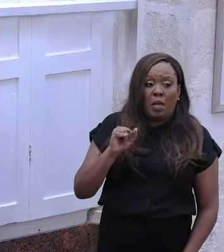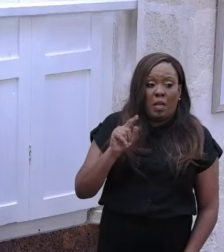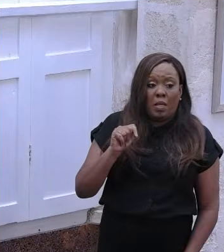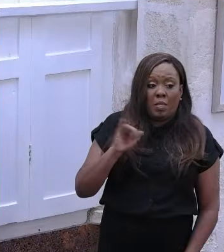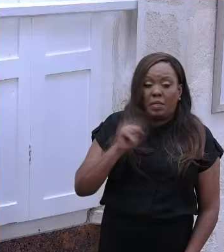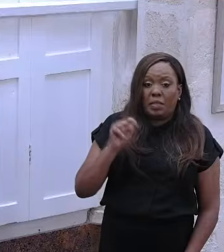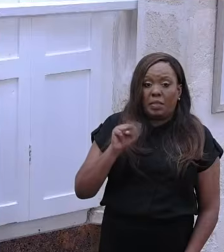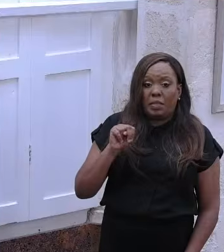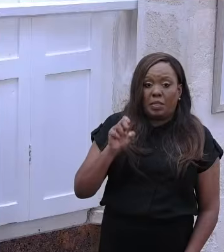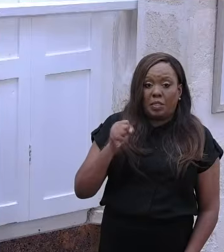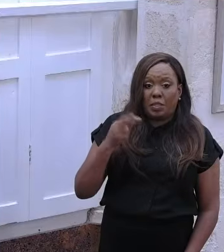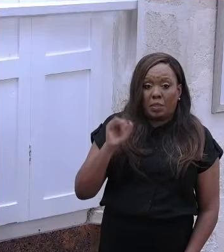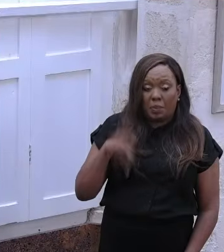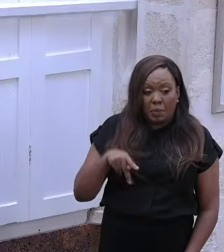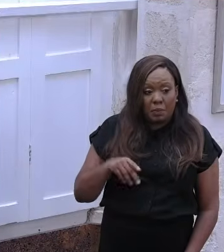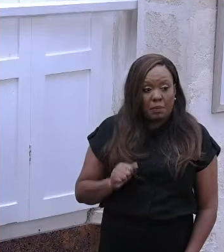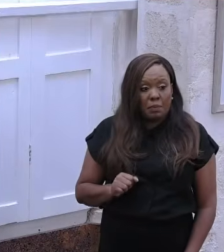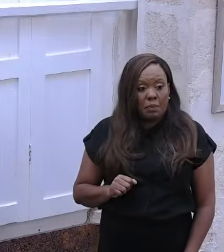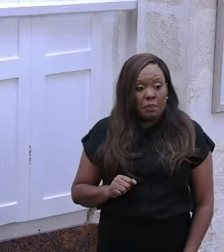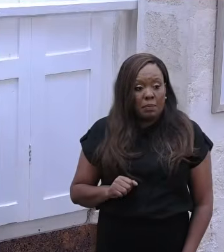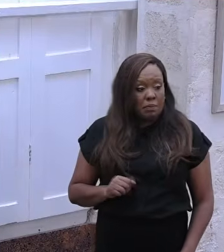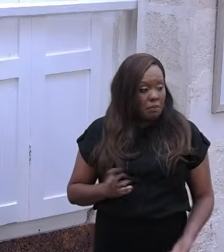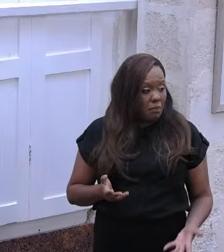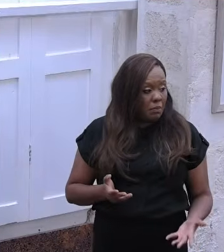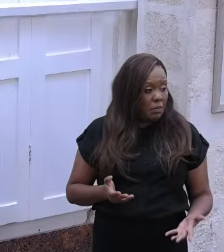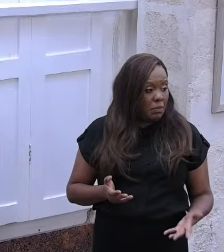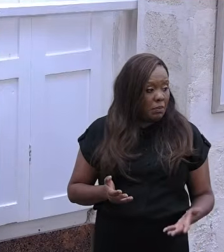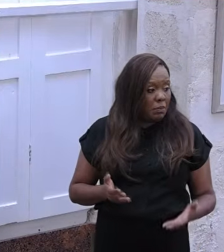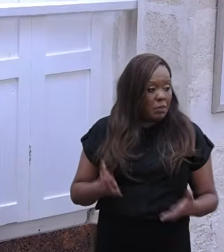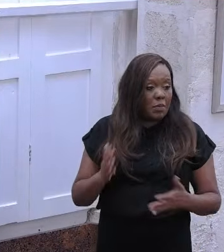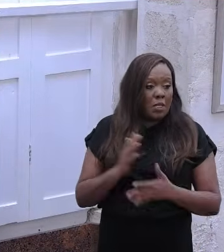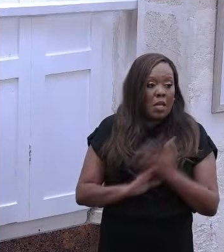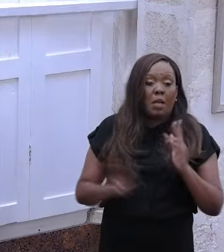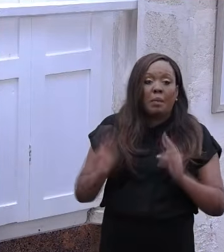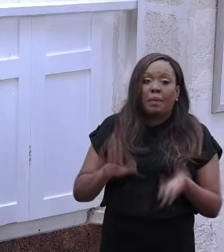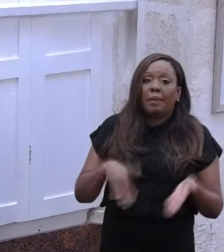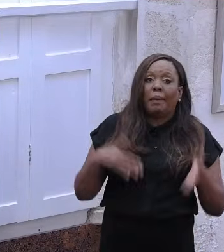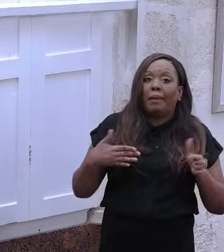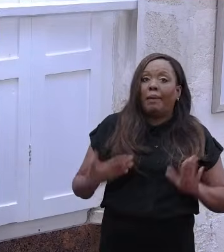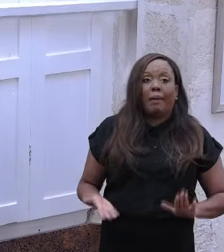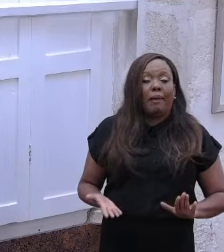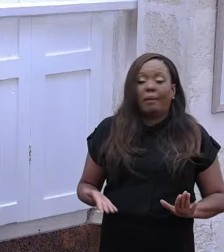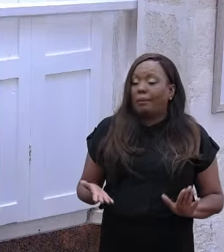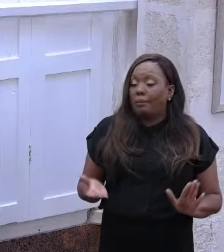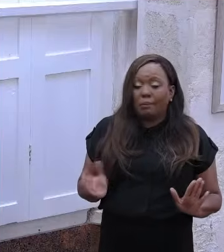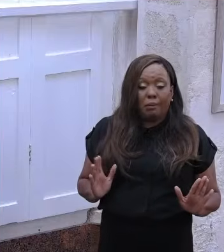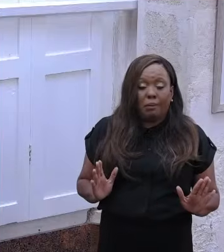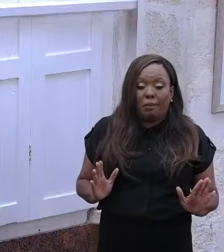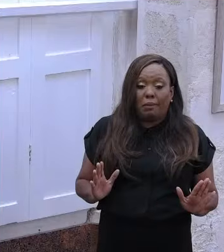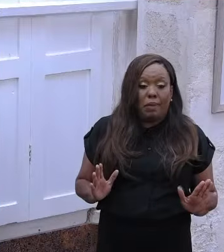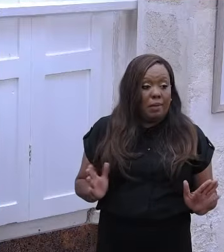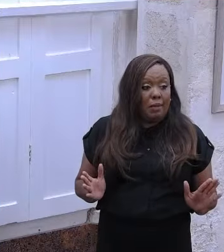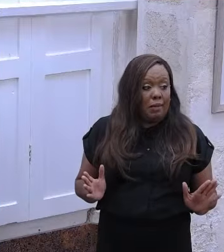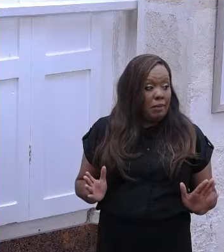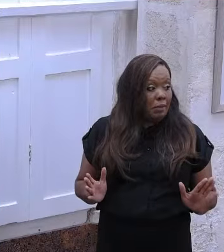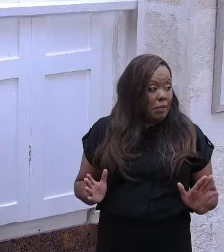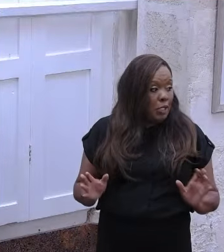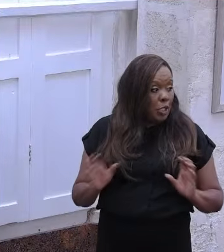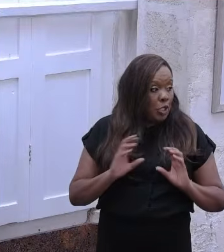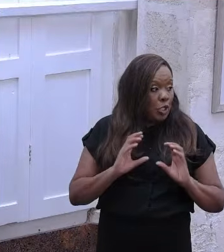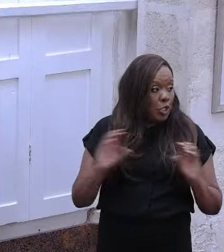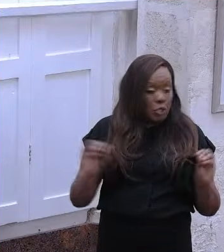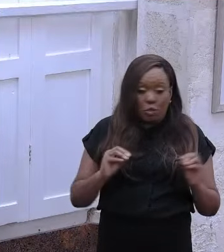can tell you, those persons pass away still waiting on the immigration department to get back to them, you know. And they have done